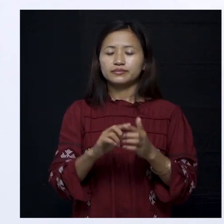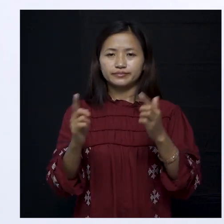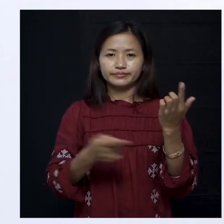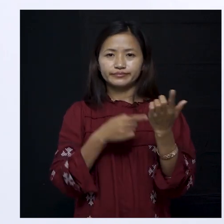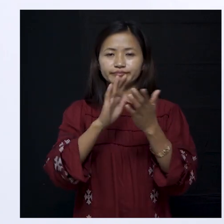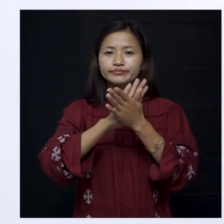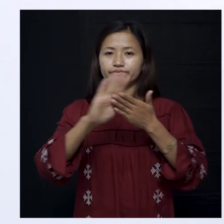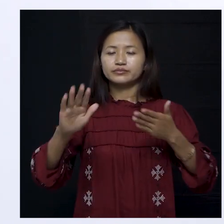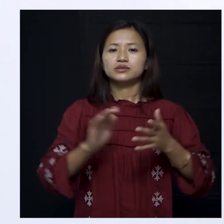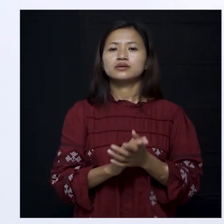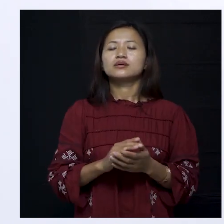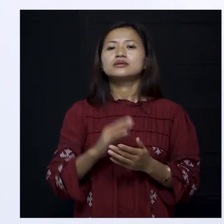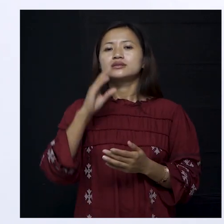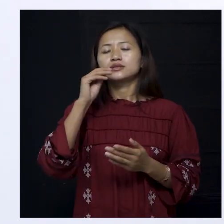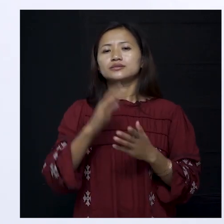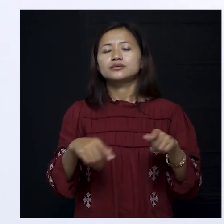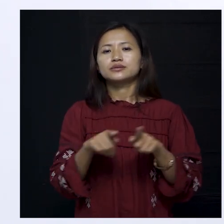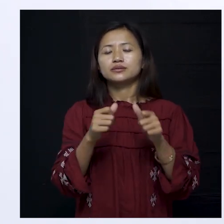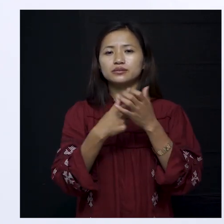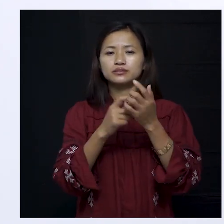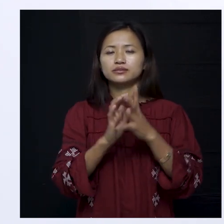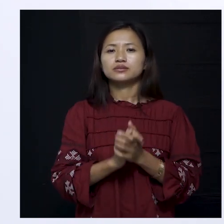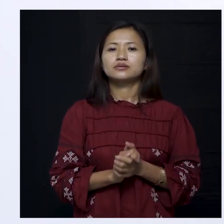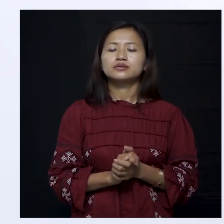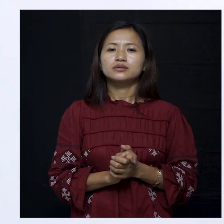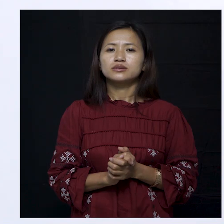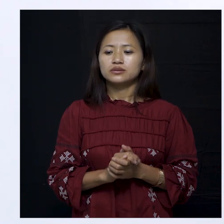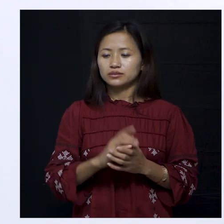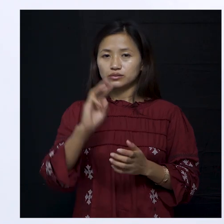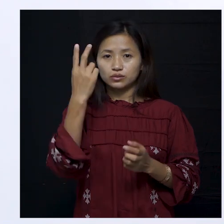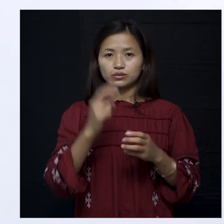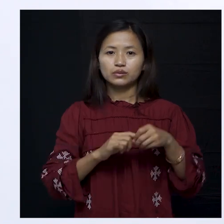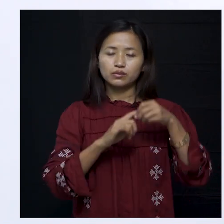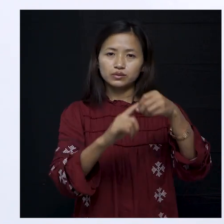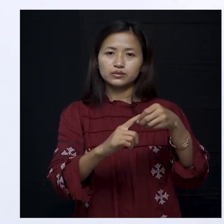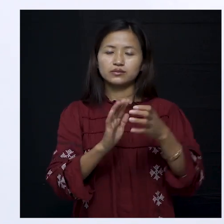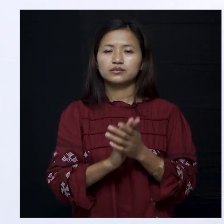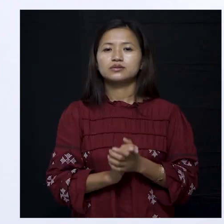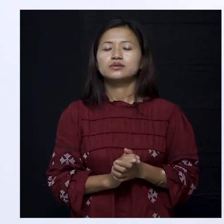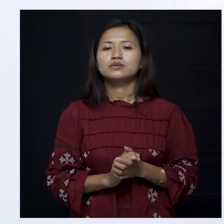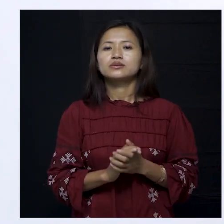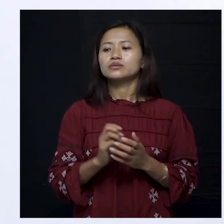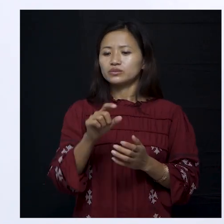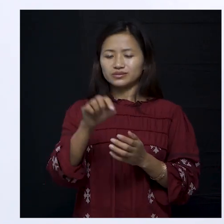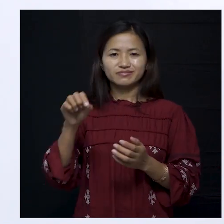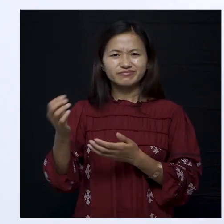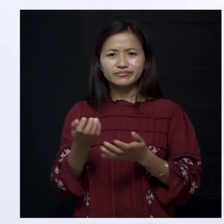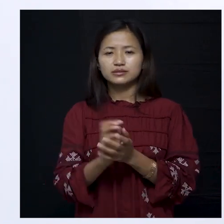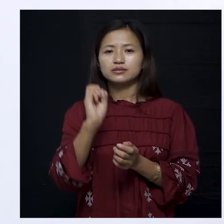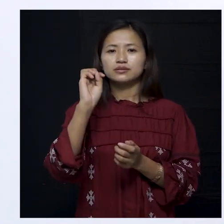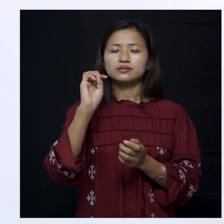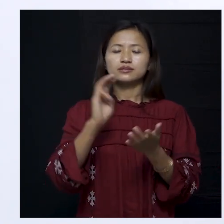this is about speech and article. We always get 2 questions for this writing, which carries 7 marks. Out of